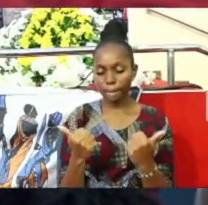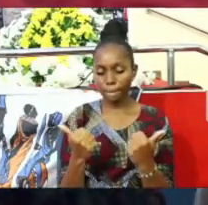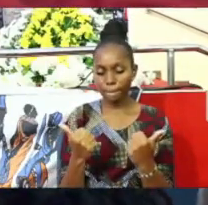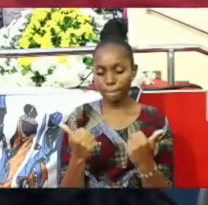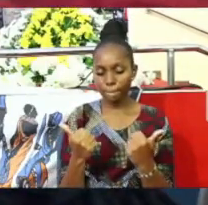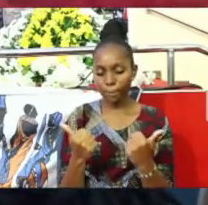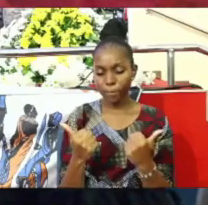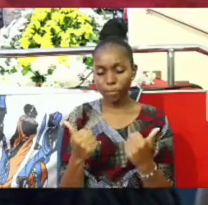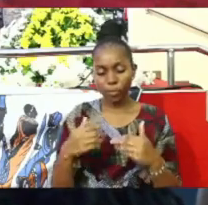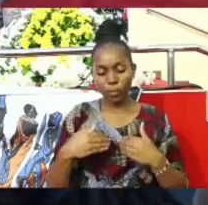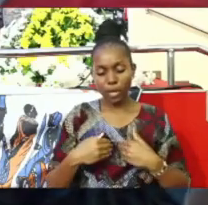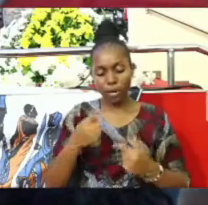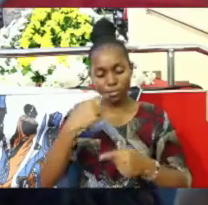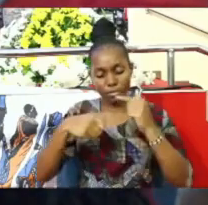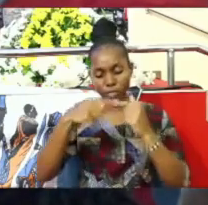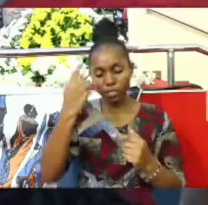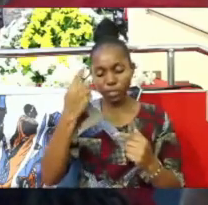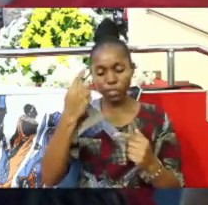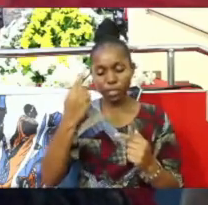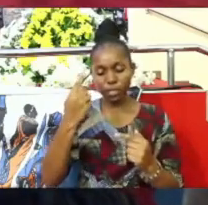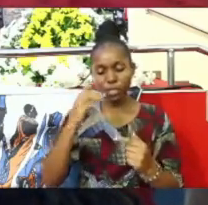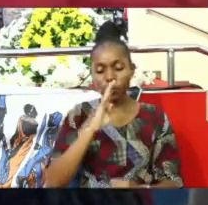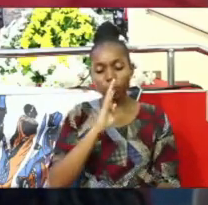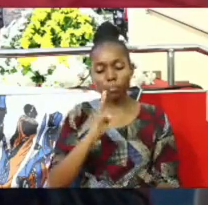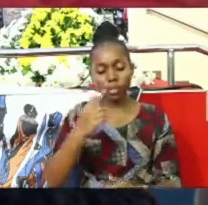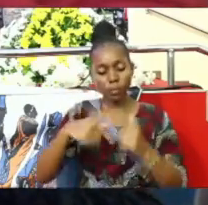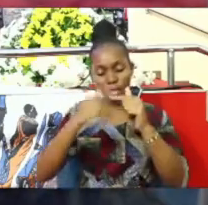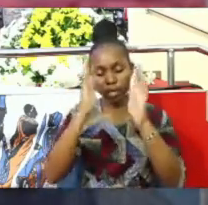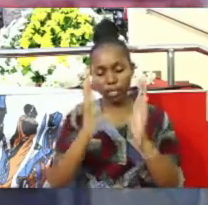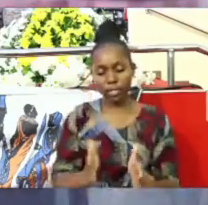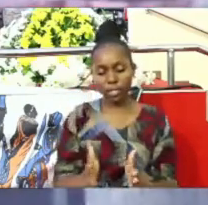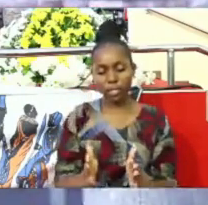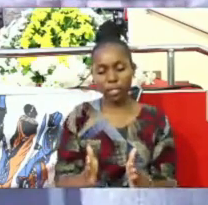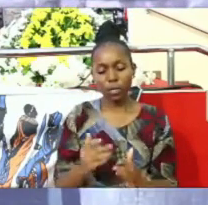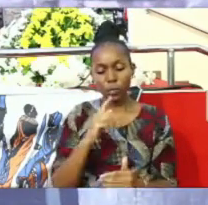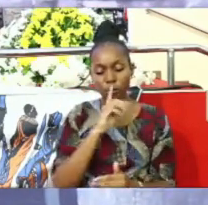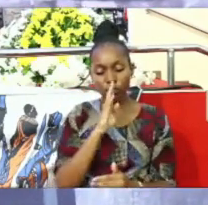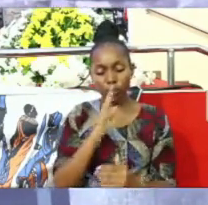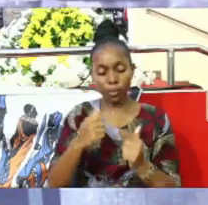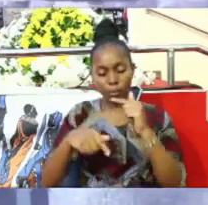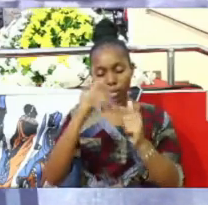They will be victorious. They will be winners. They will be champions.